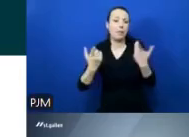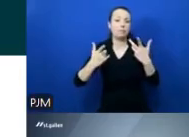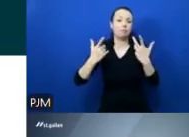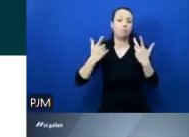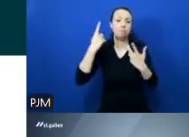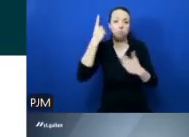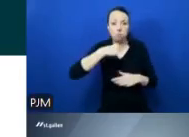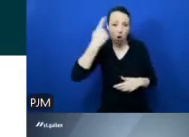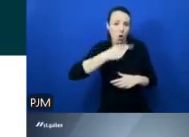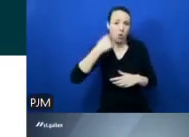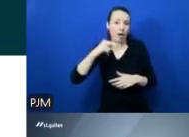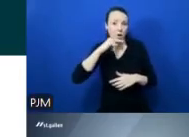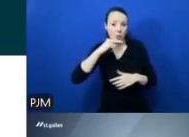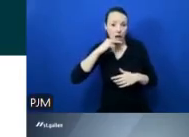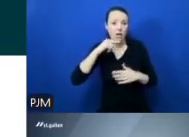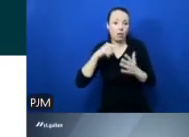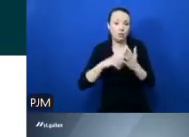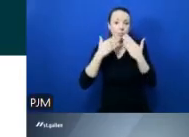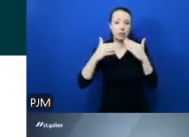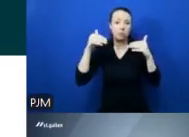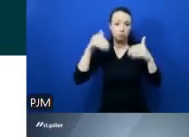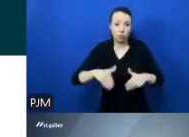due to also normal atmospheric